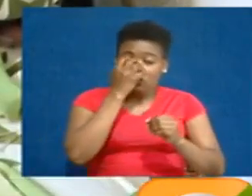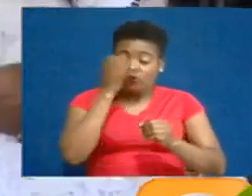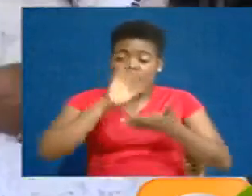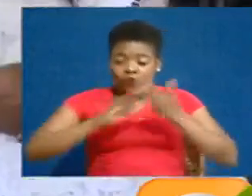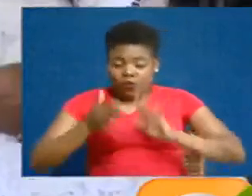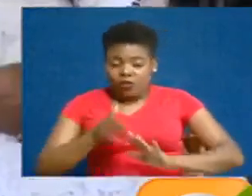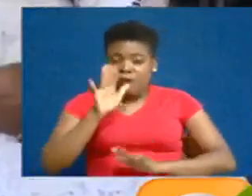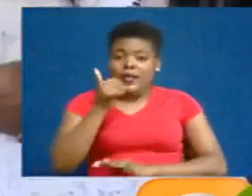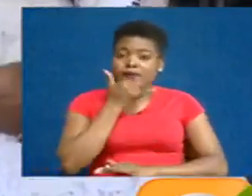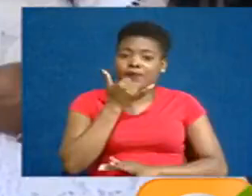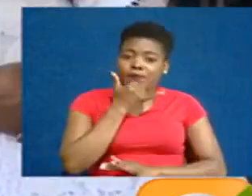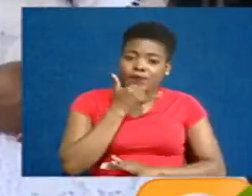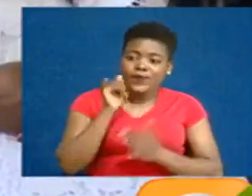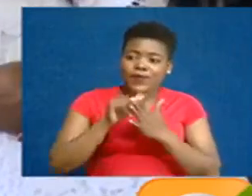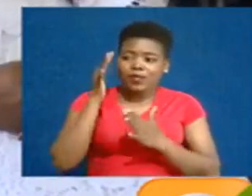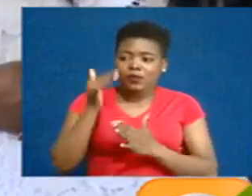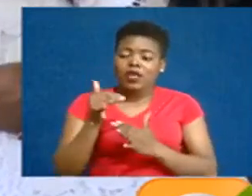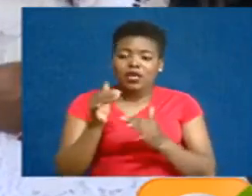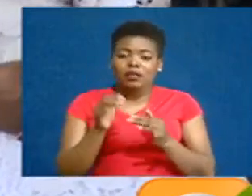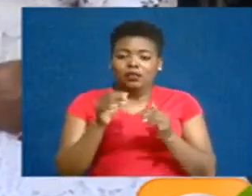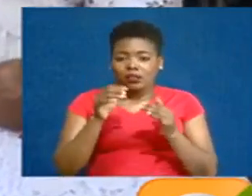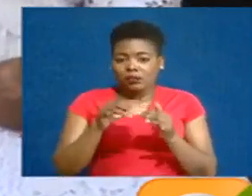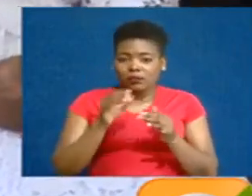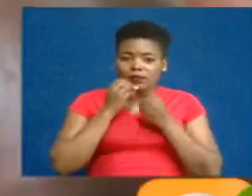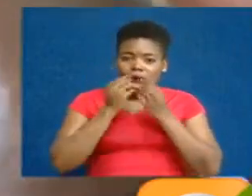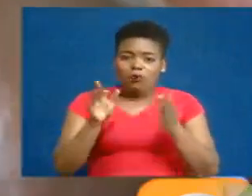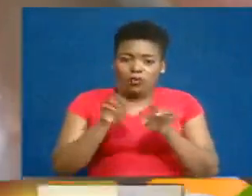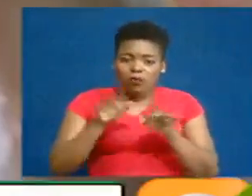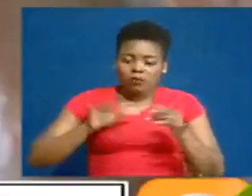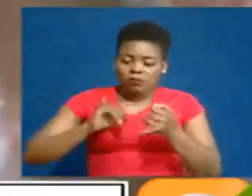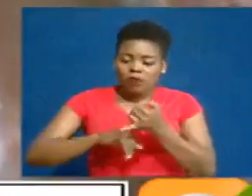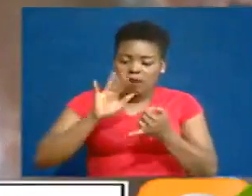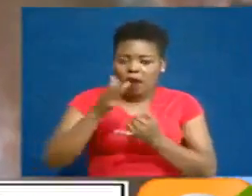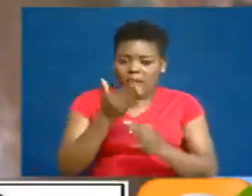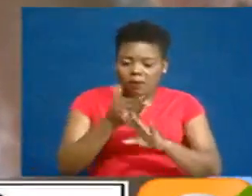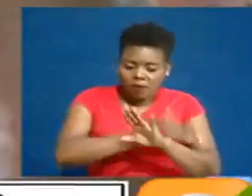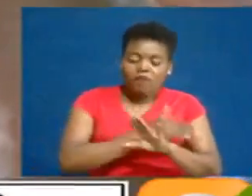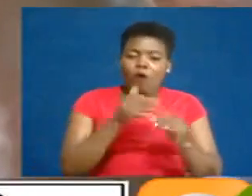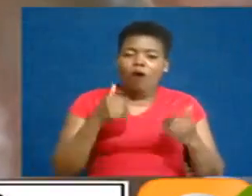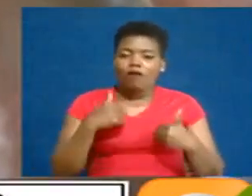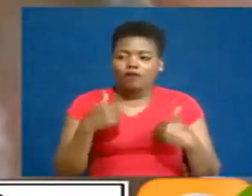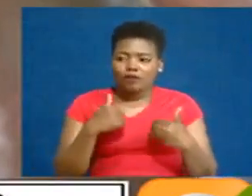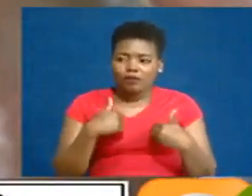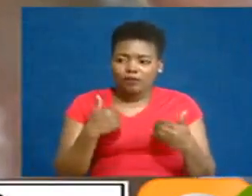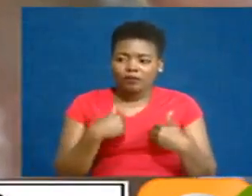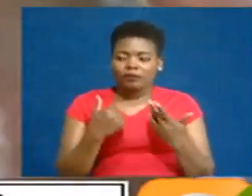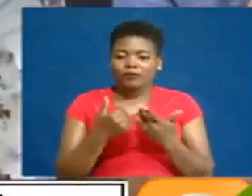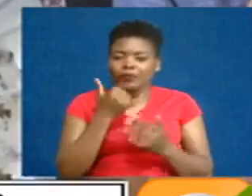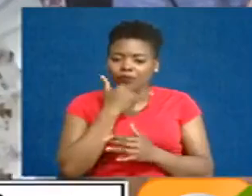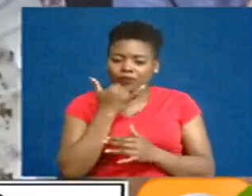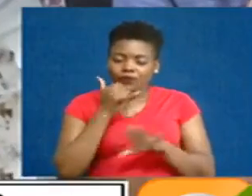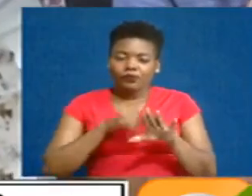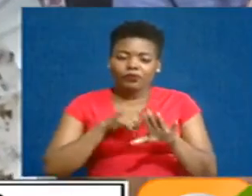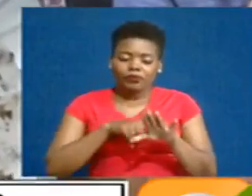that his wife, the second lady of the Republic, Pastor Dorcas Rigathi, might have made in running the rehabilitation program for the country's